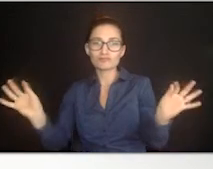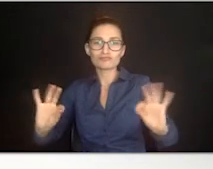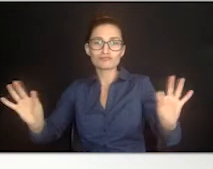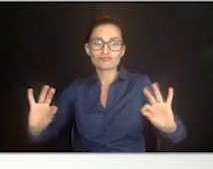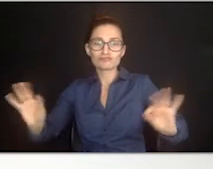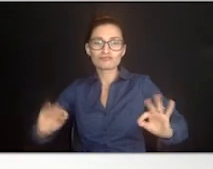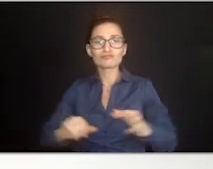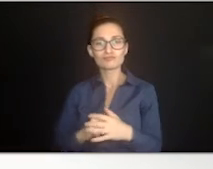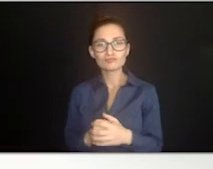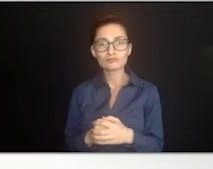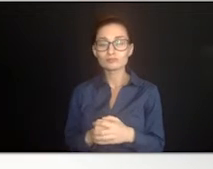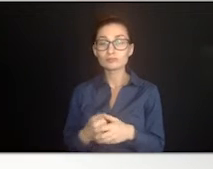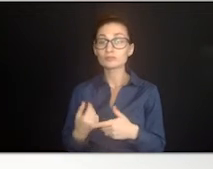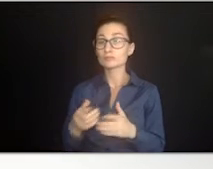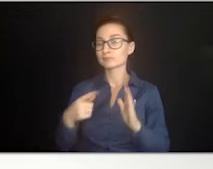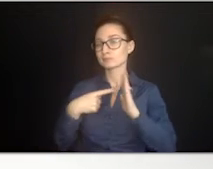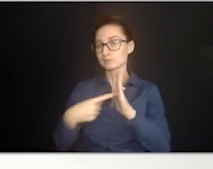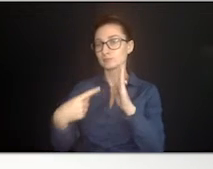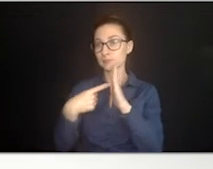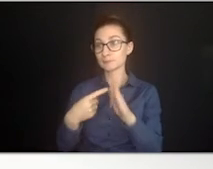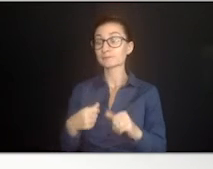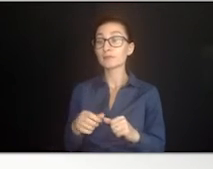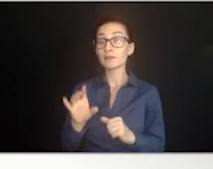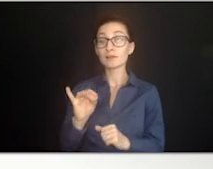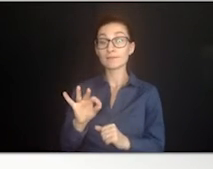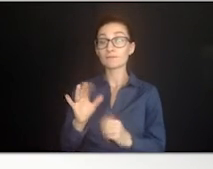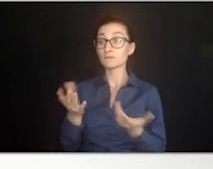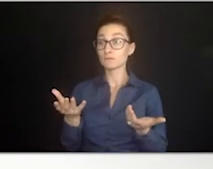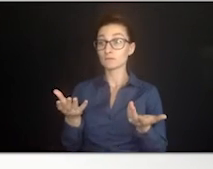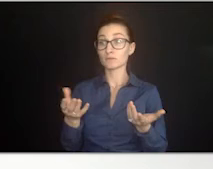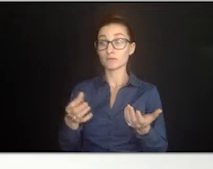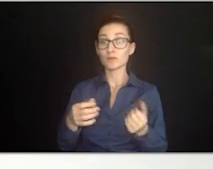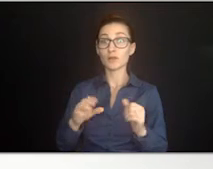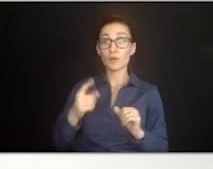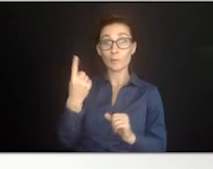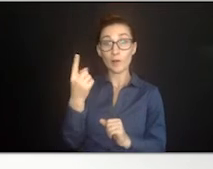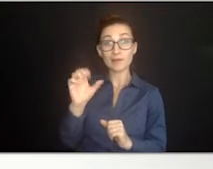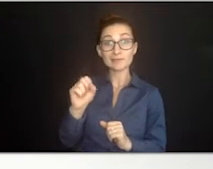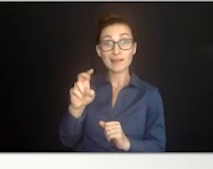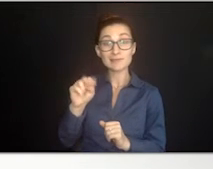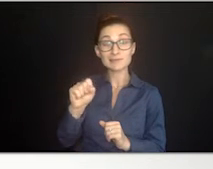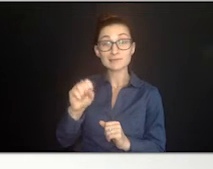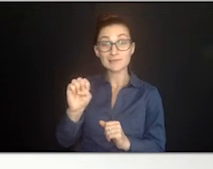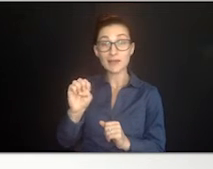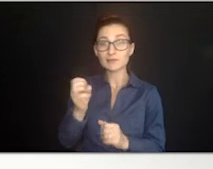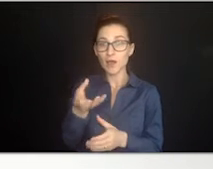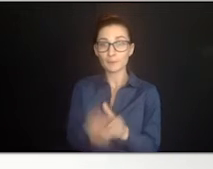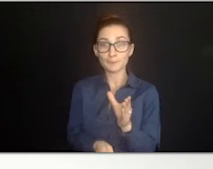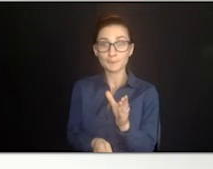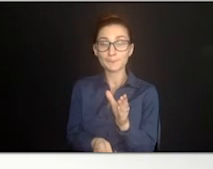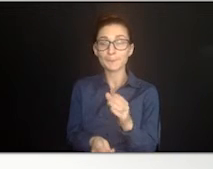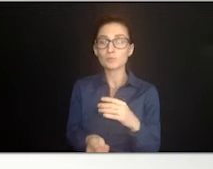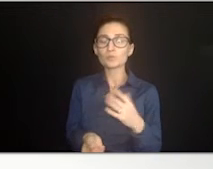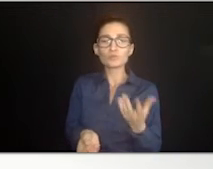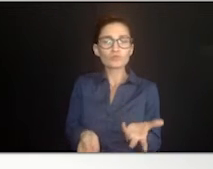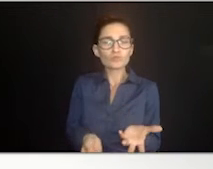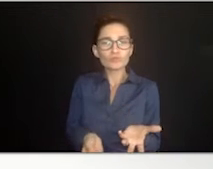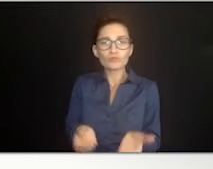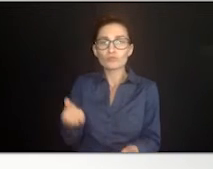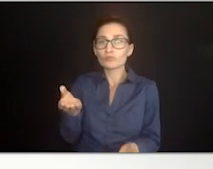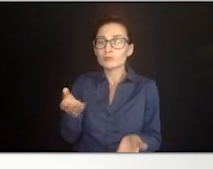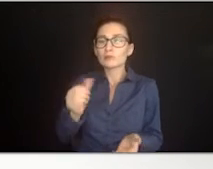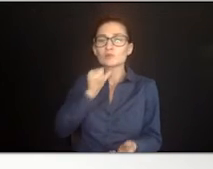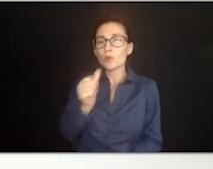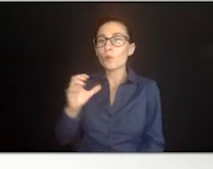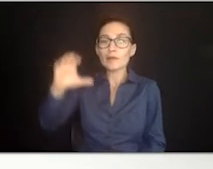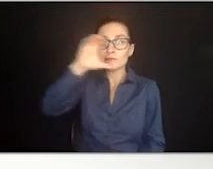think about our students who have sensory needs, don't make the assumption that they're not understanding because they